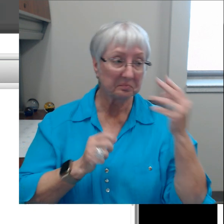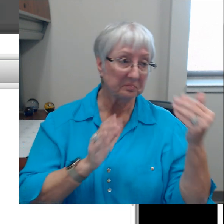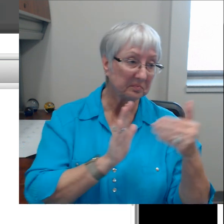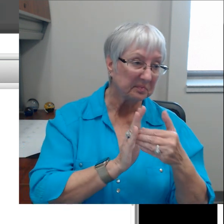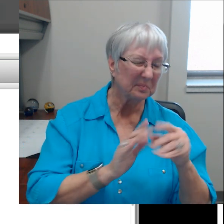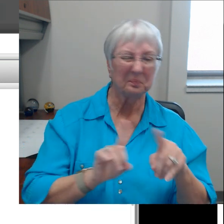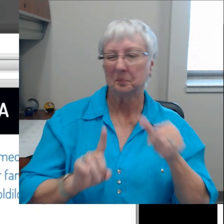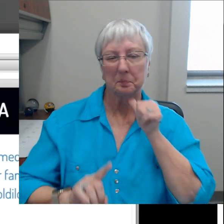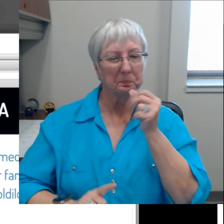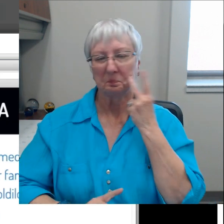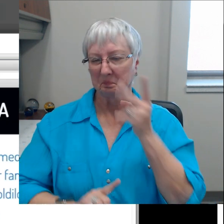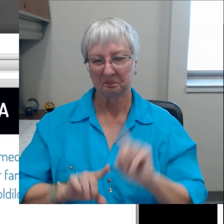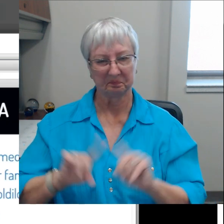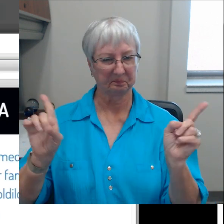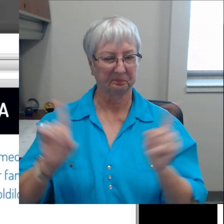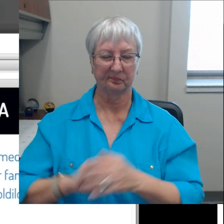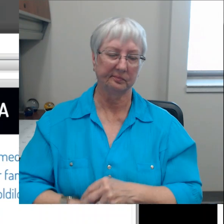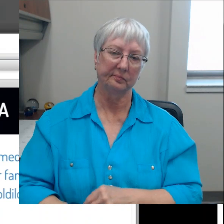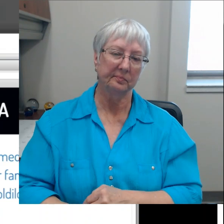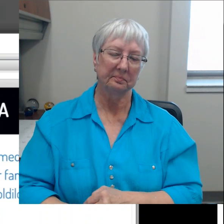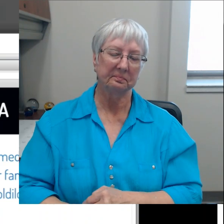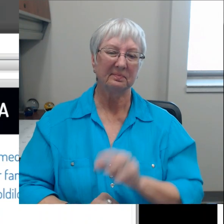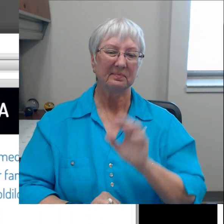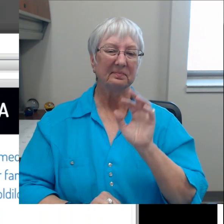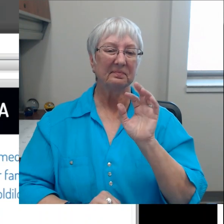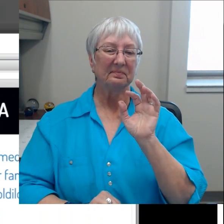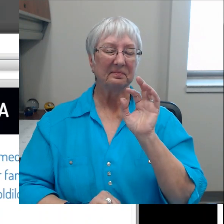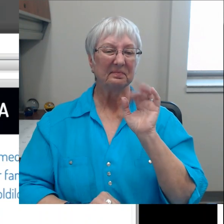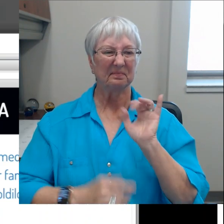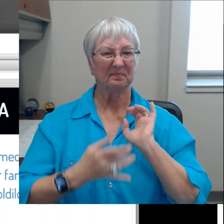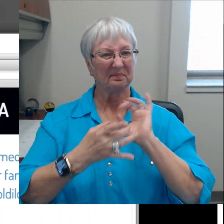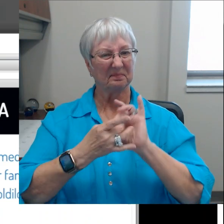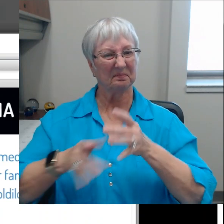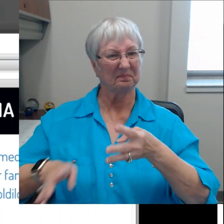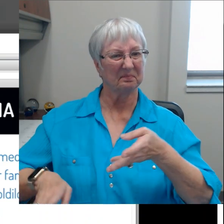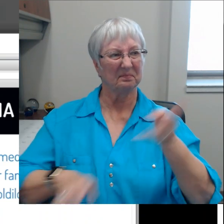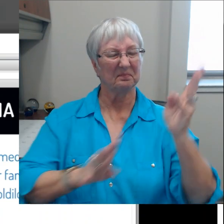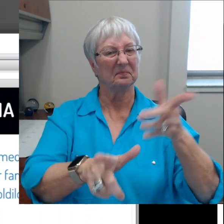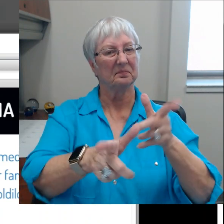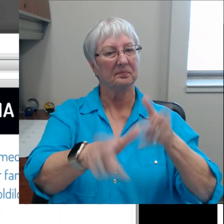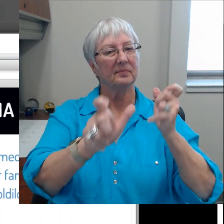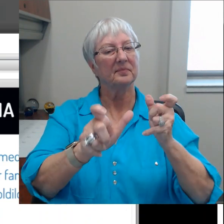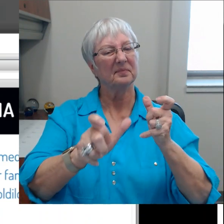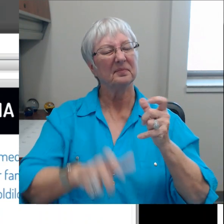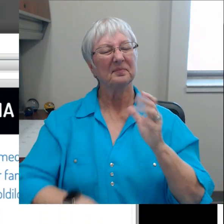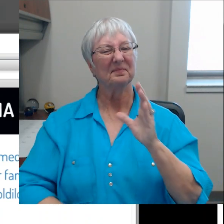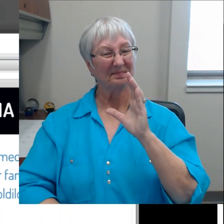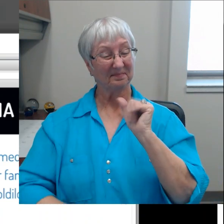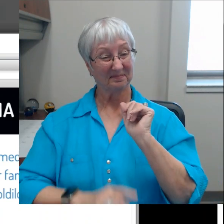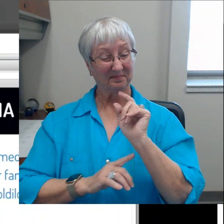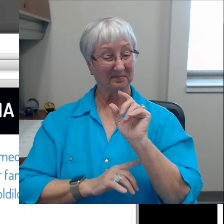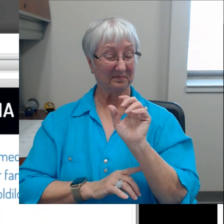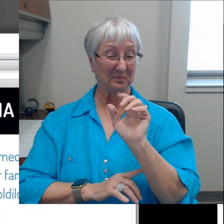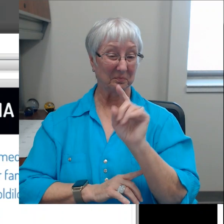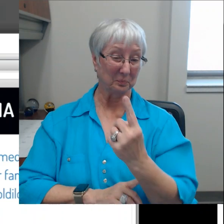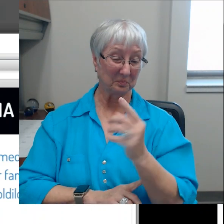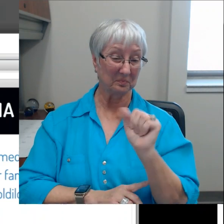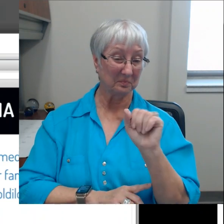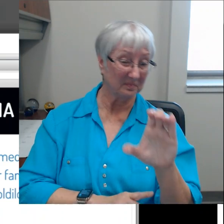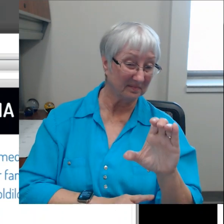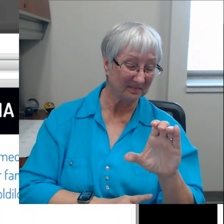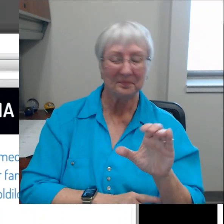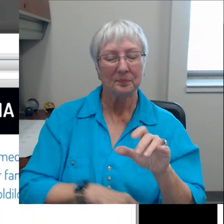we won't see too much, because right now we're on a really fast connection, and that split second it takes for our web fonts to load isn't really giving us much